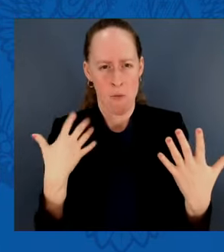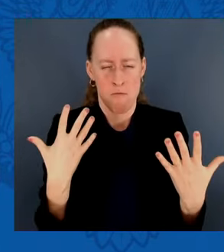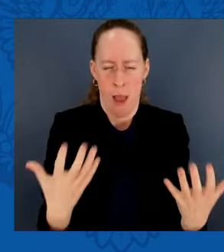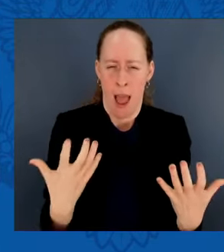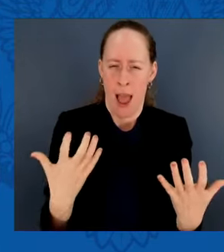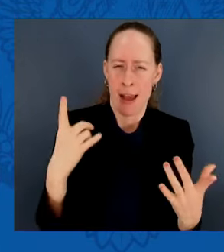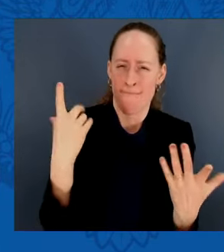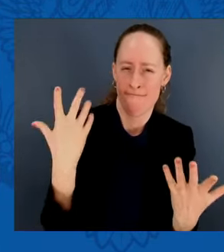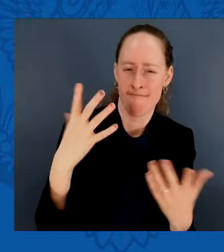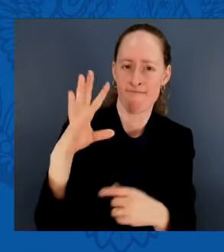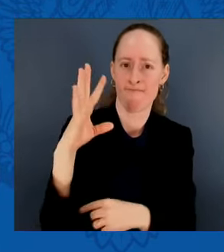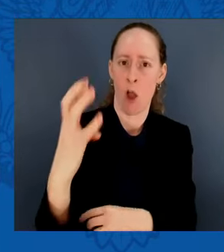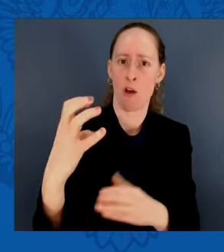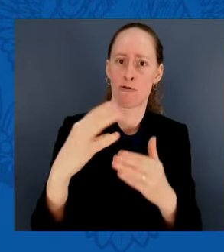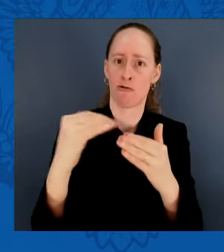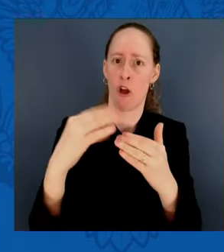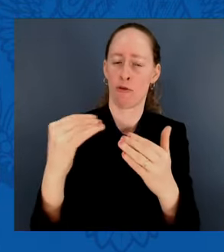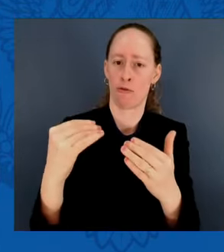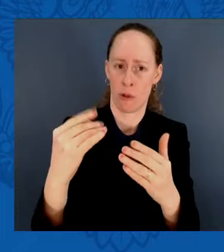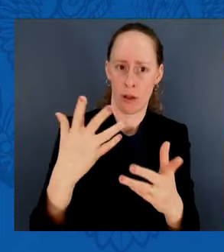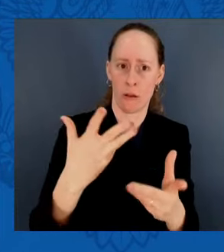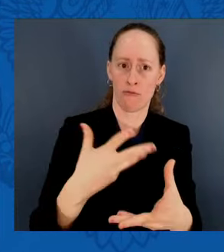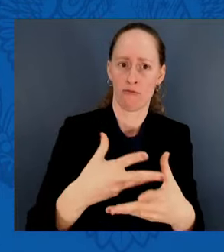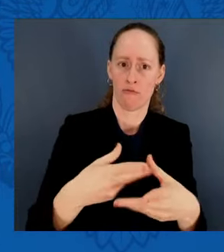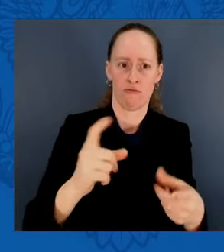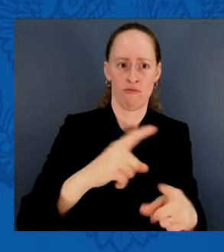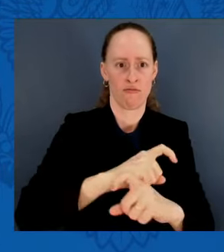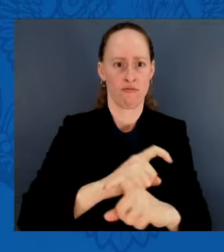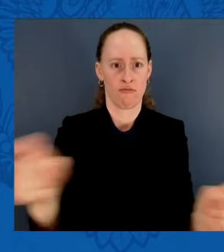home or trade up for a little more space.